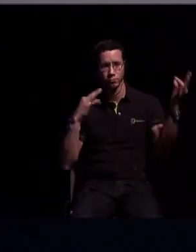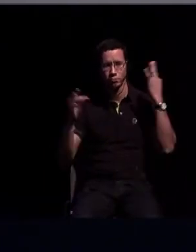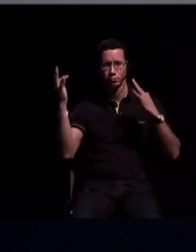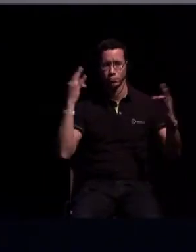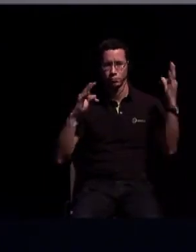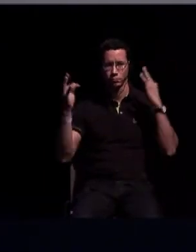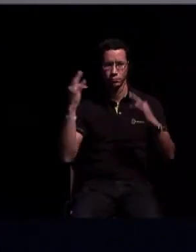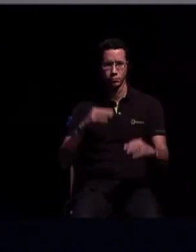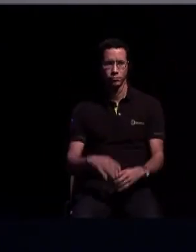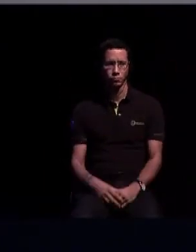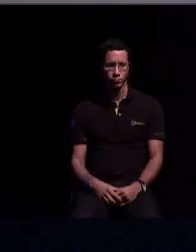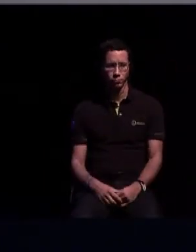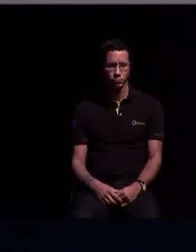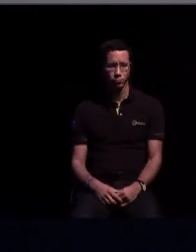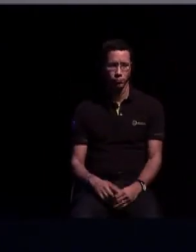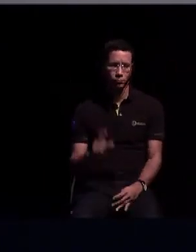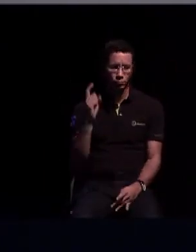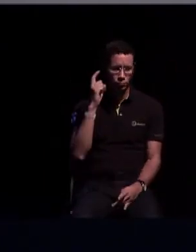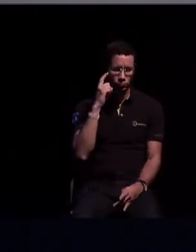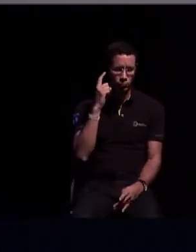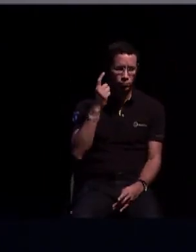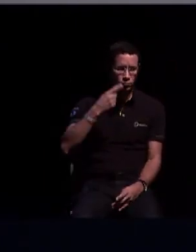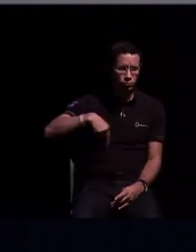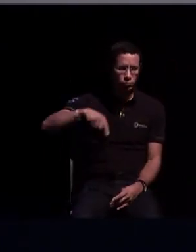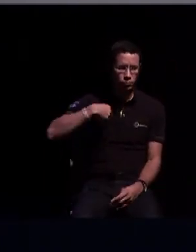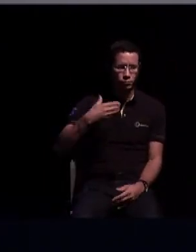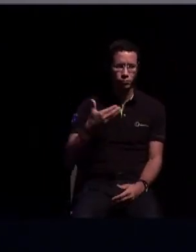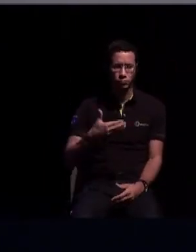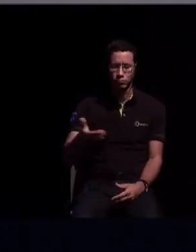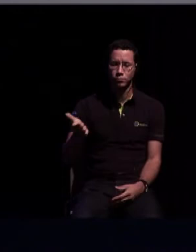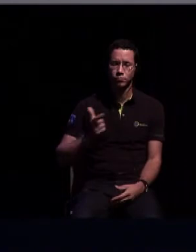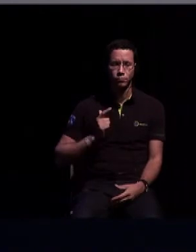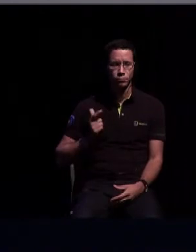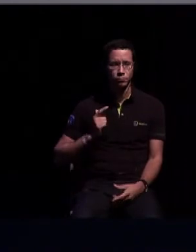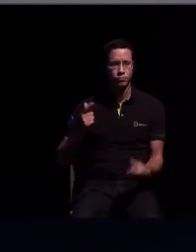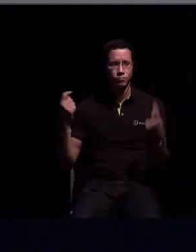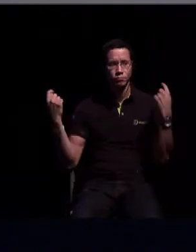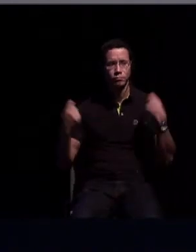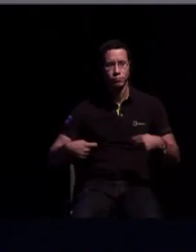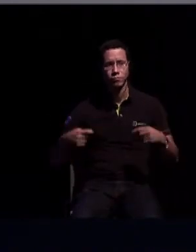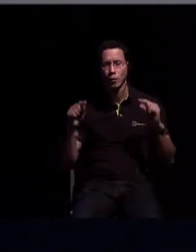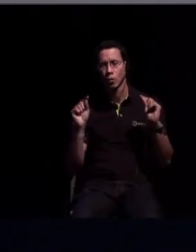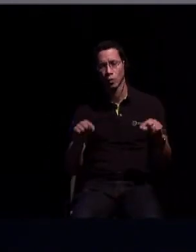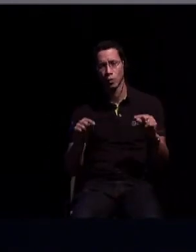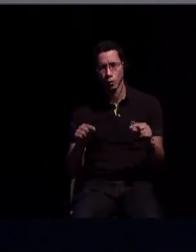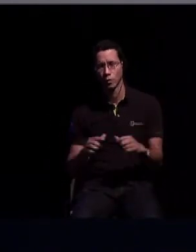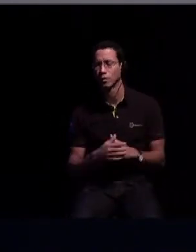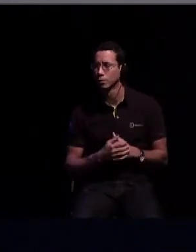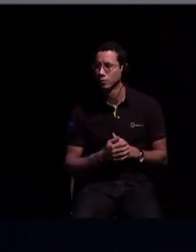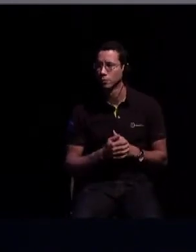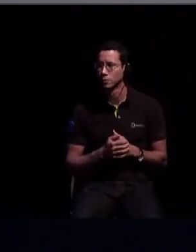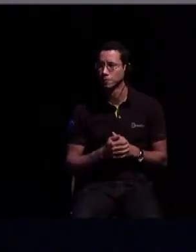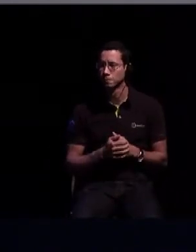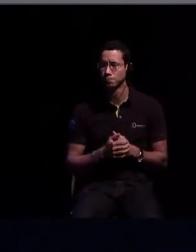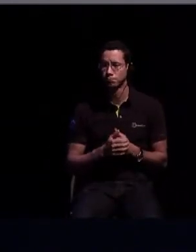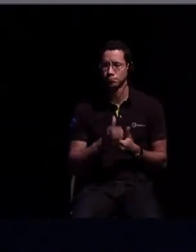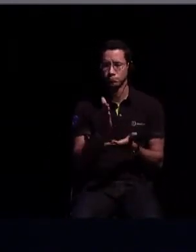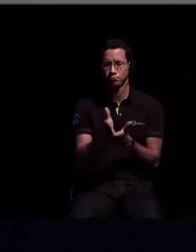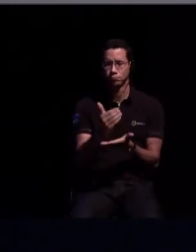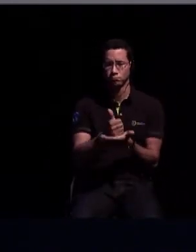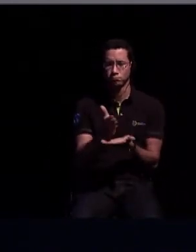That's what I believe, is that we're going to have to ration the experience of tourism, because I think the way we're going is